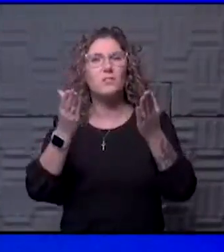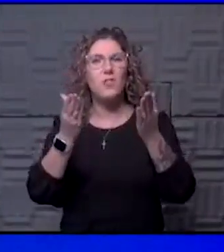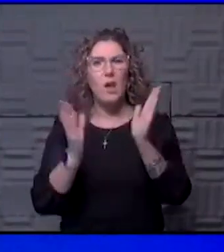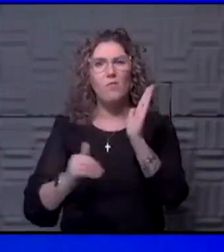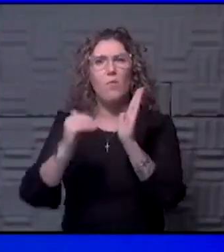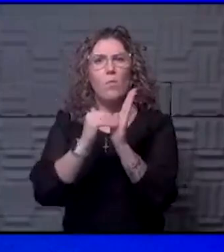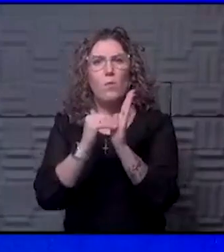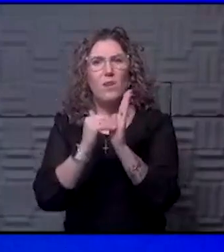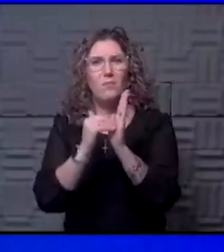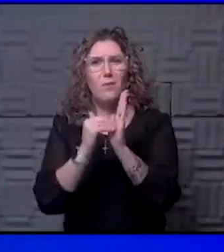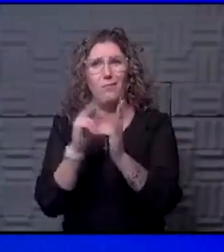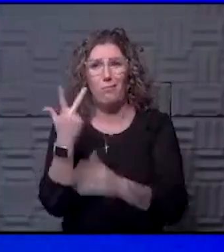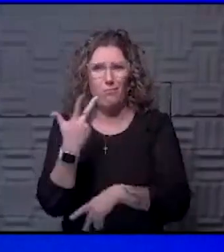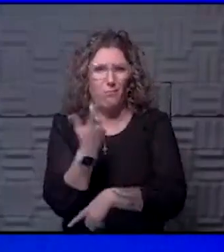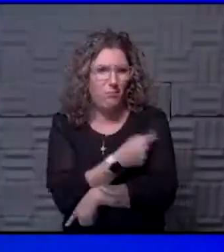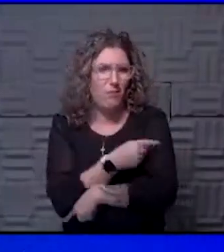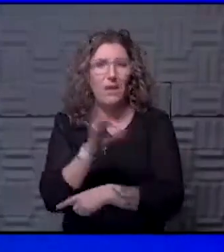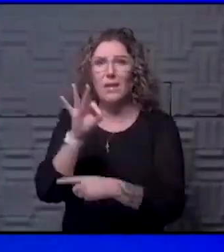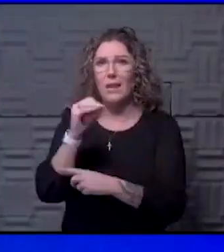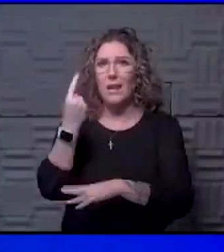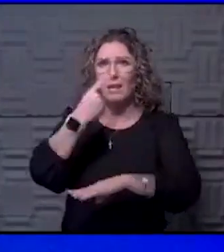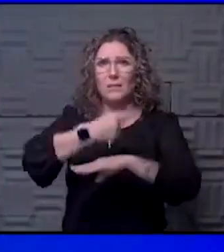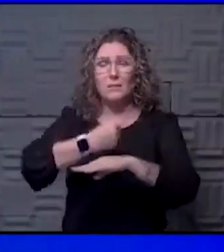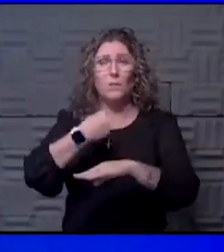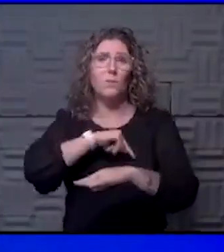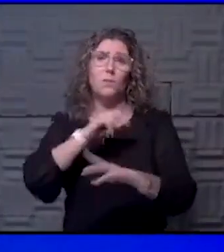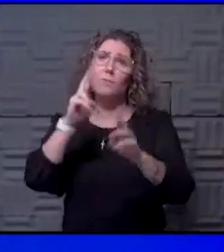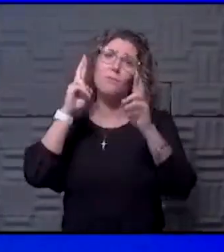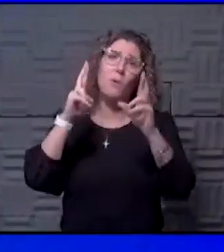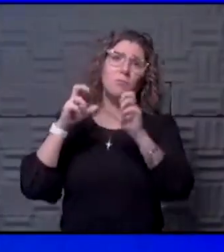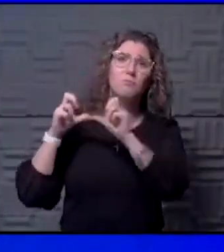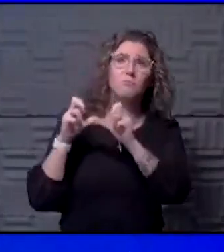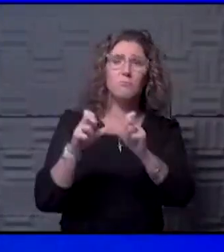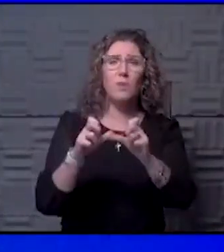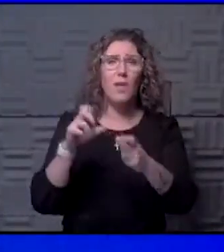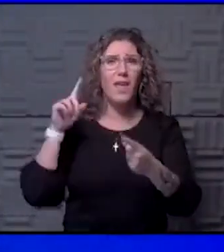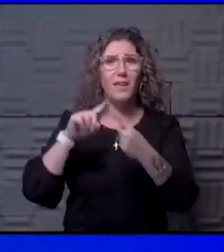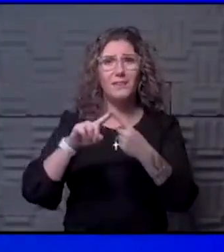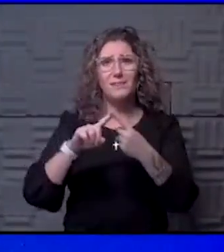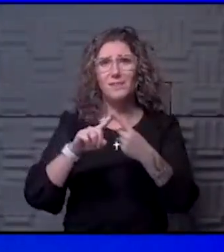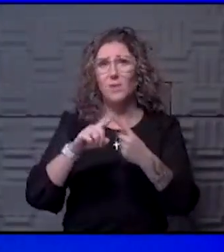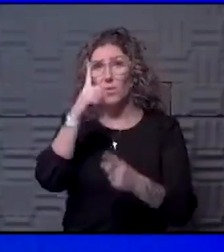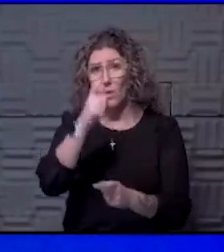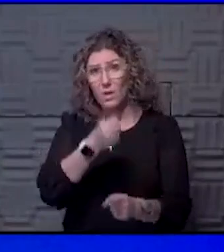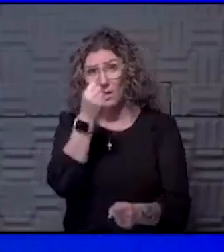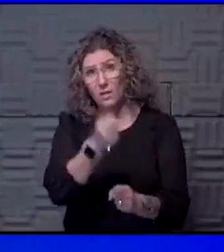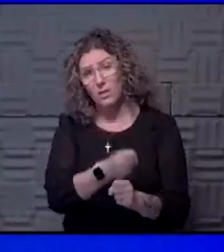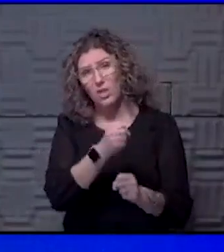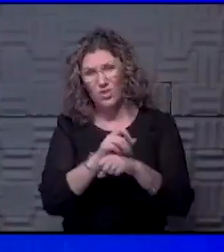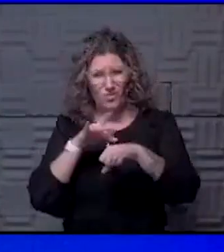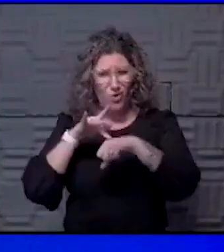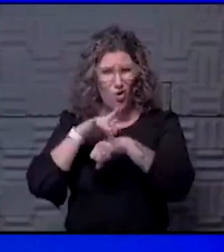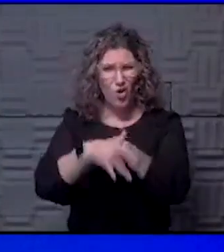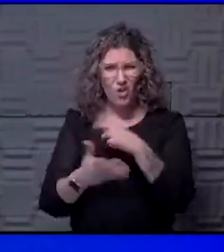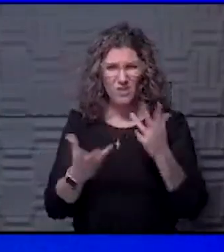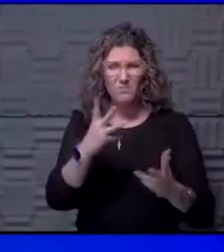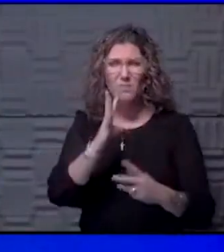a dose at 90 days. We are hoping it lasts until a year. I mean, I think the earliest anybody has talked about maybe getting a booster